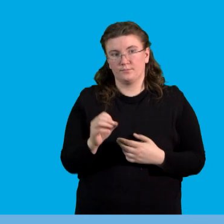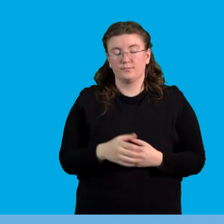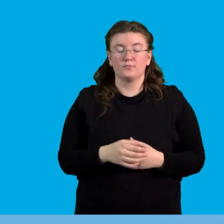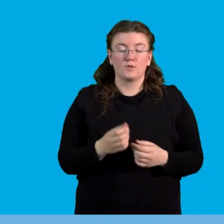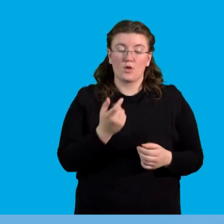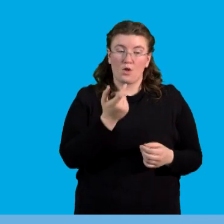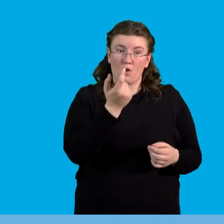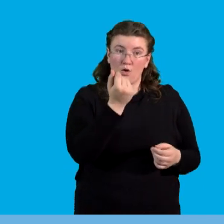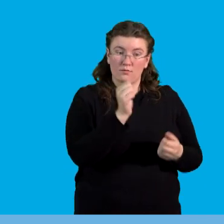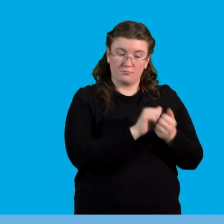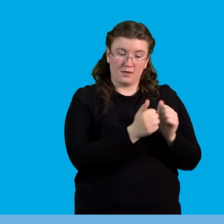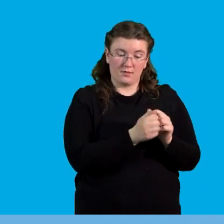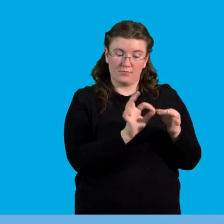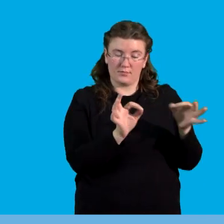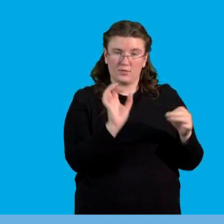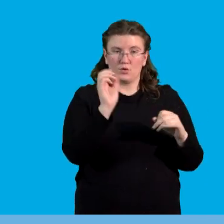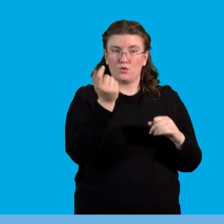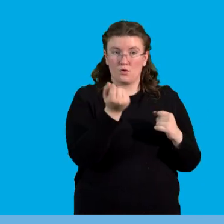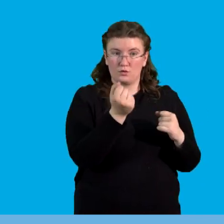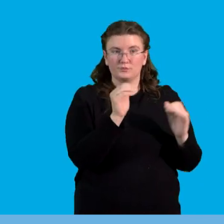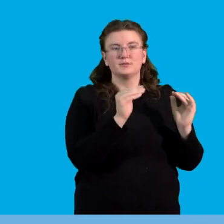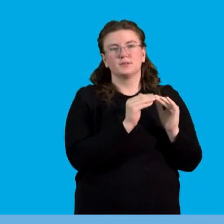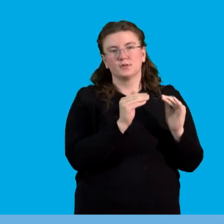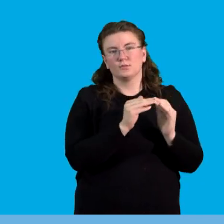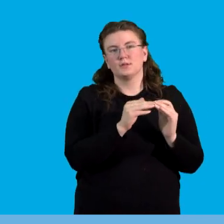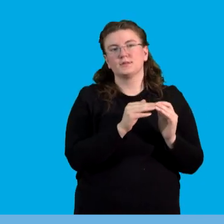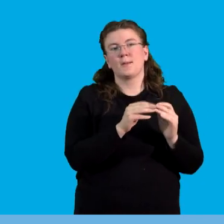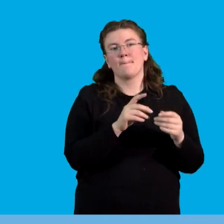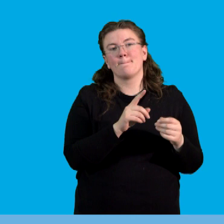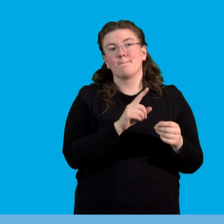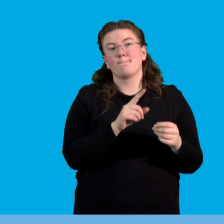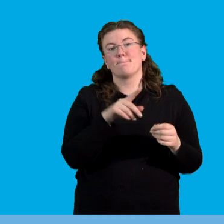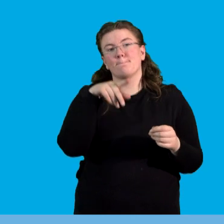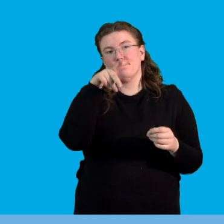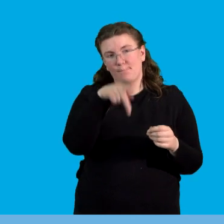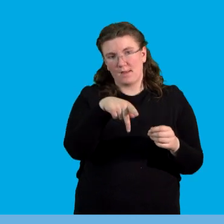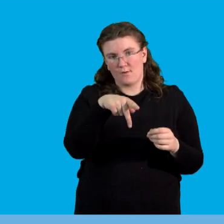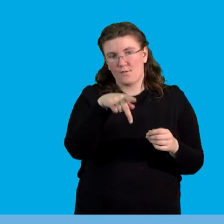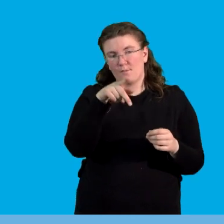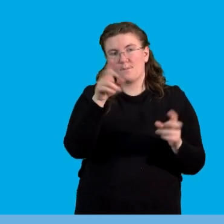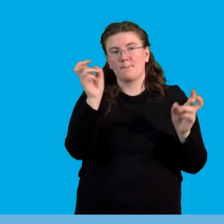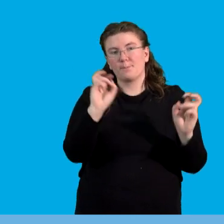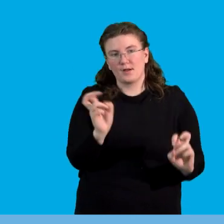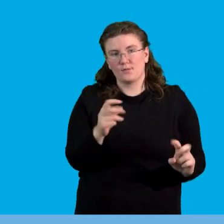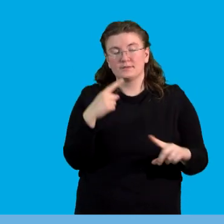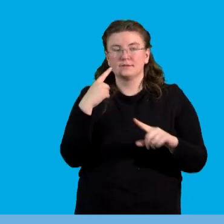the equation cost is equals to the power rating multiplied by the time